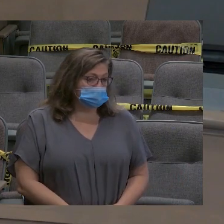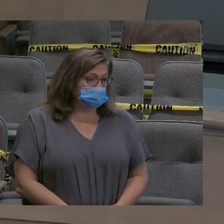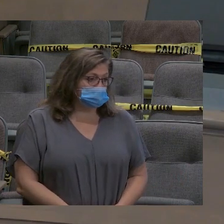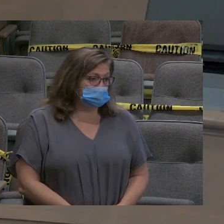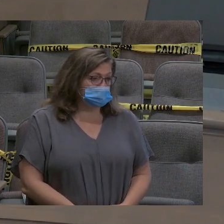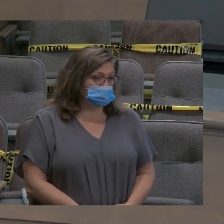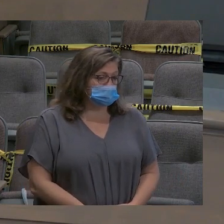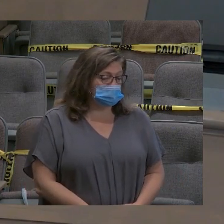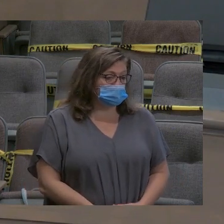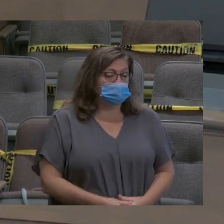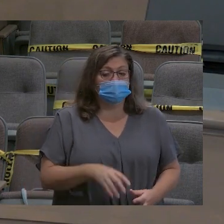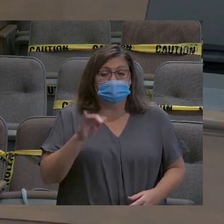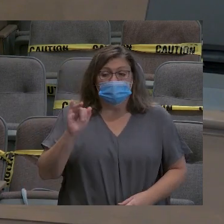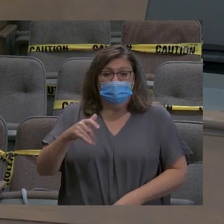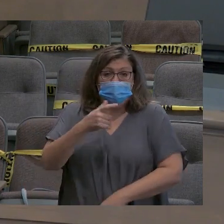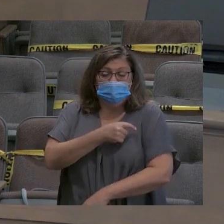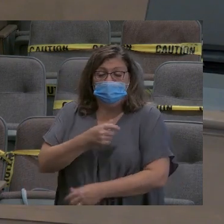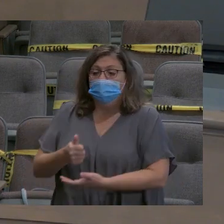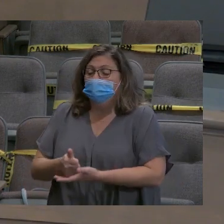the